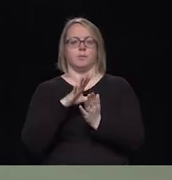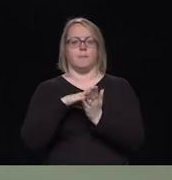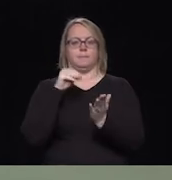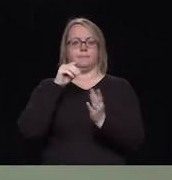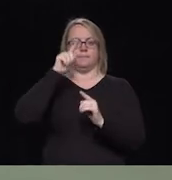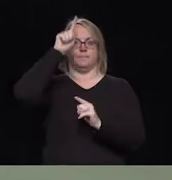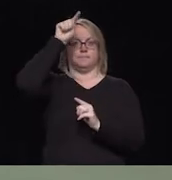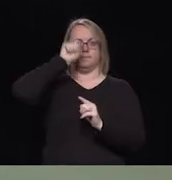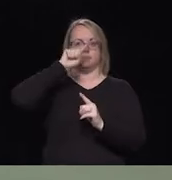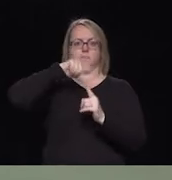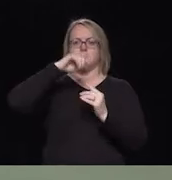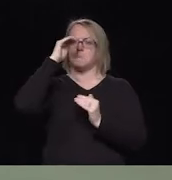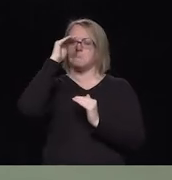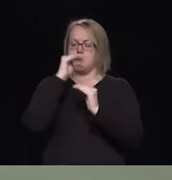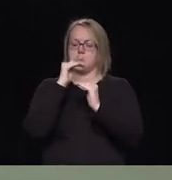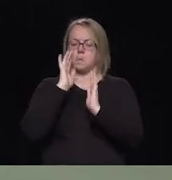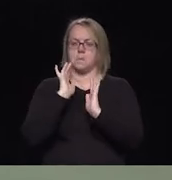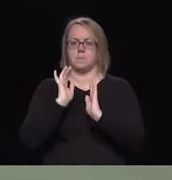Just a hint.